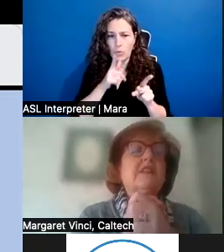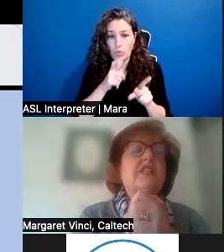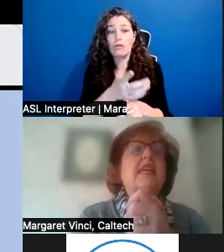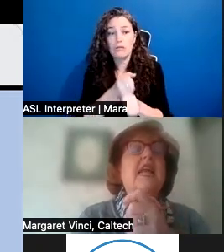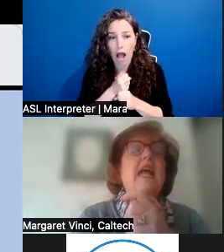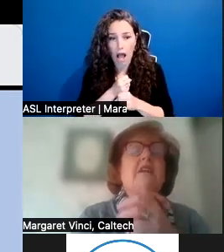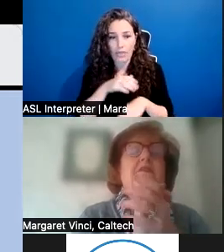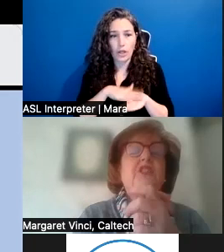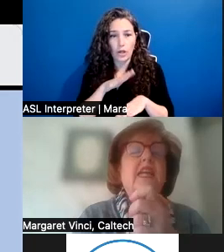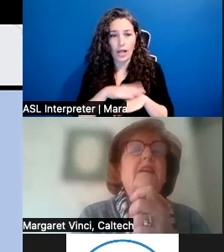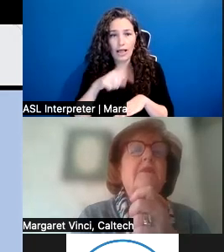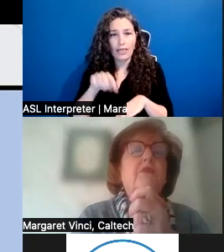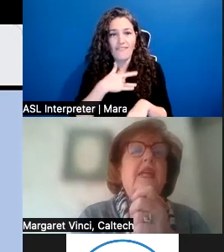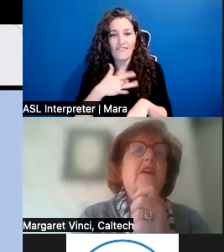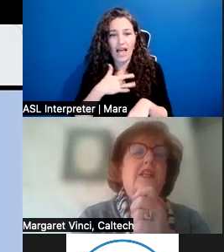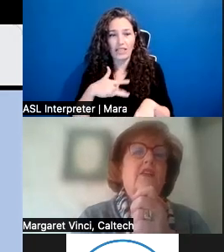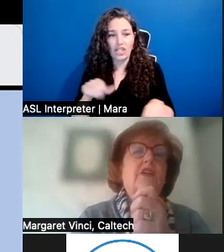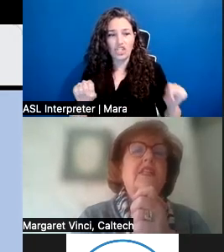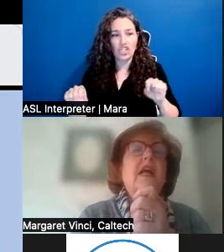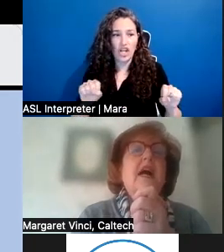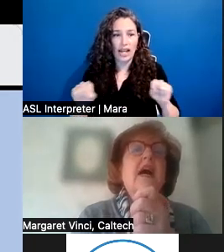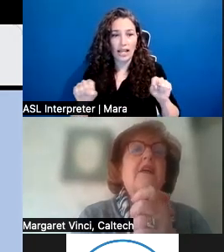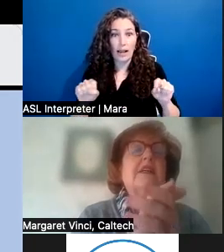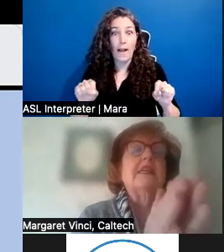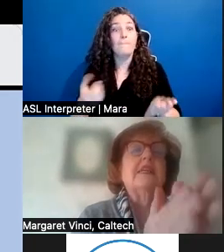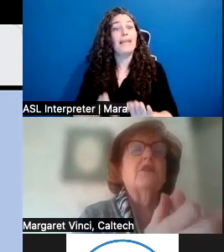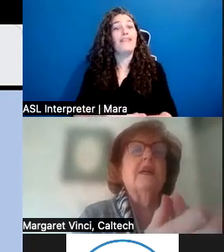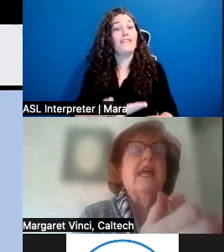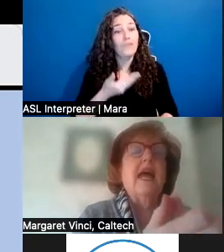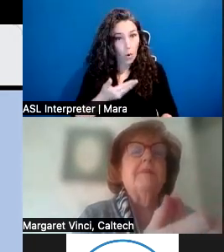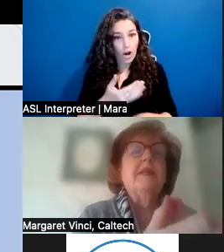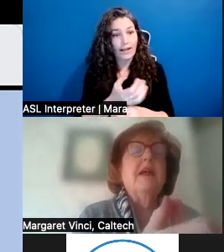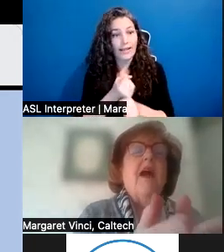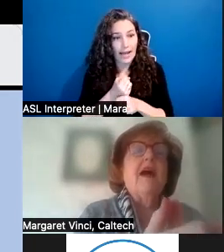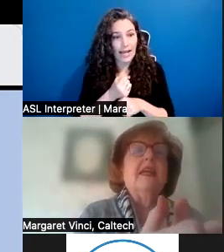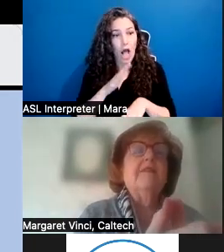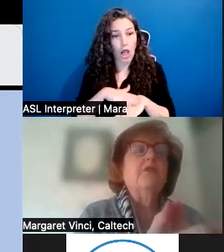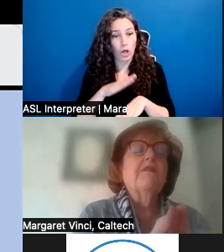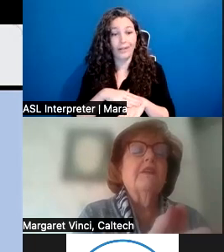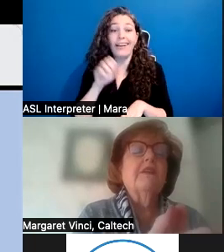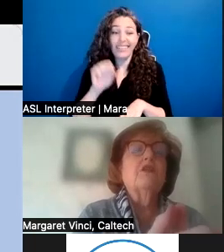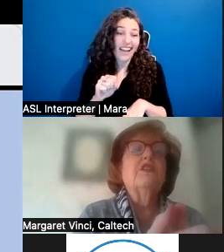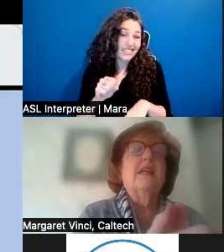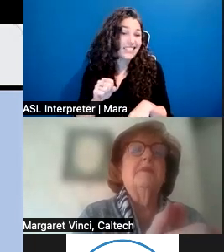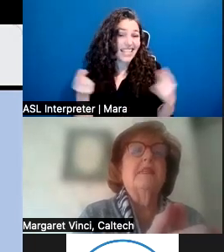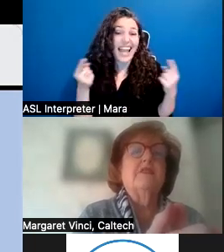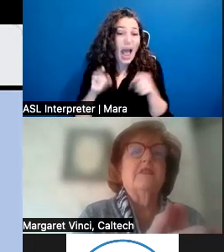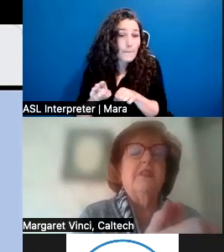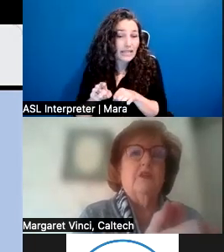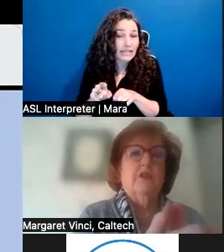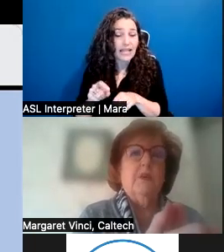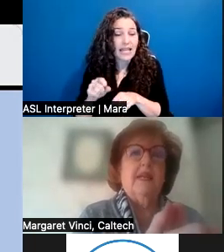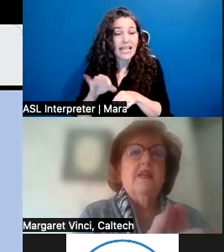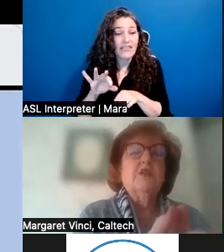felt shaking before they got the alert. This is going to happen if you are very close to the epicenter